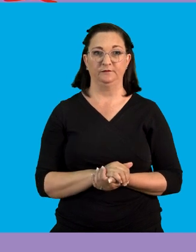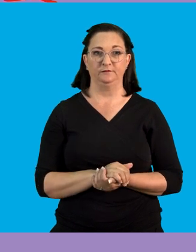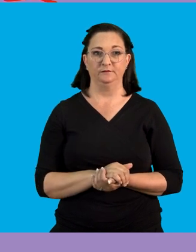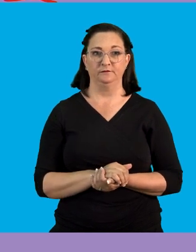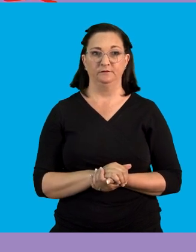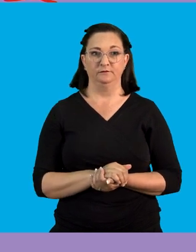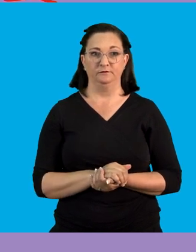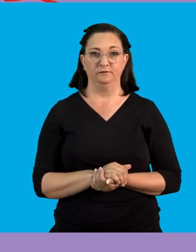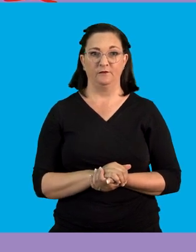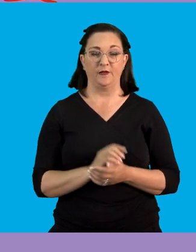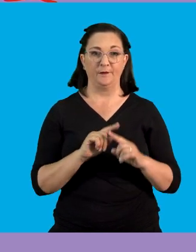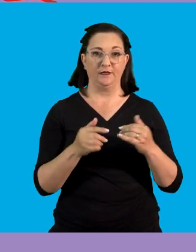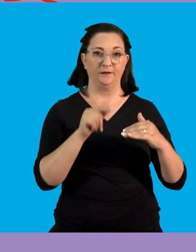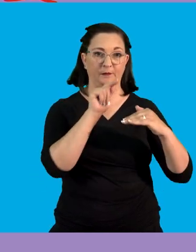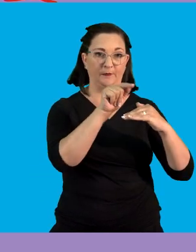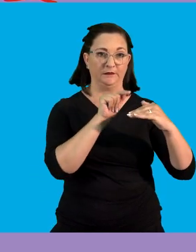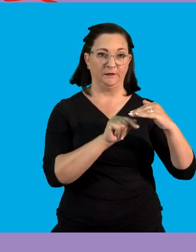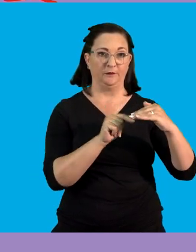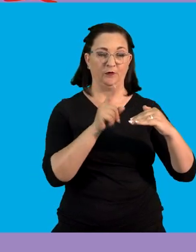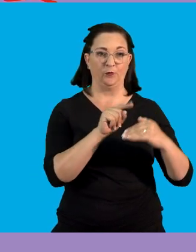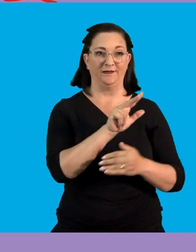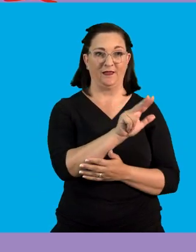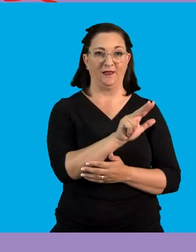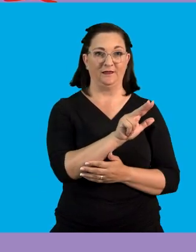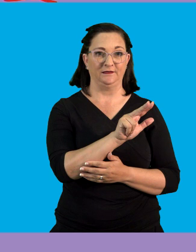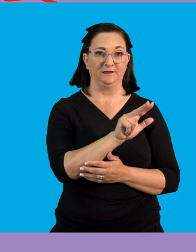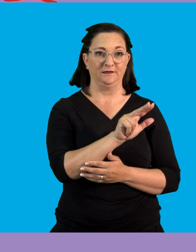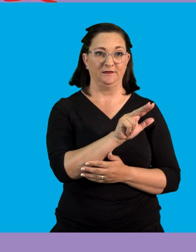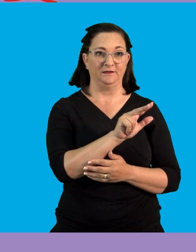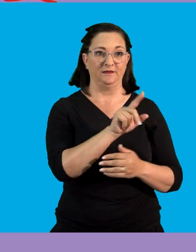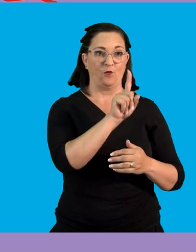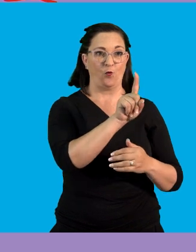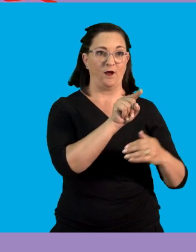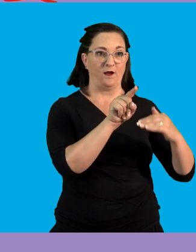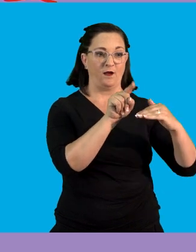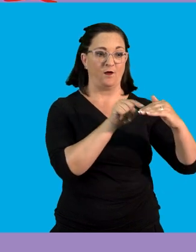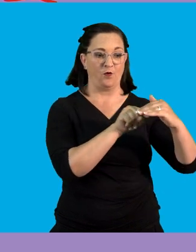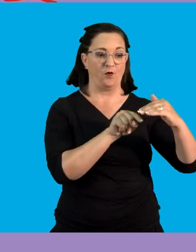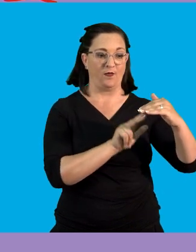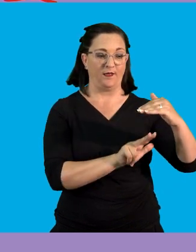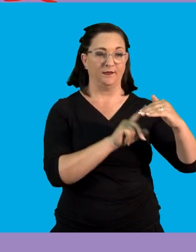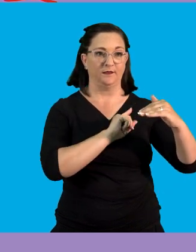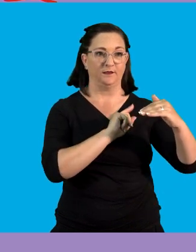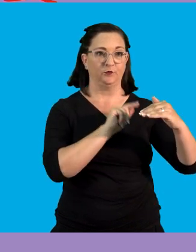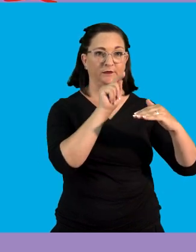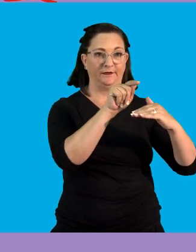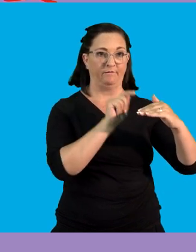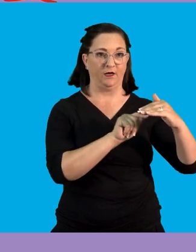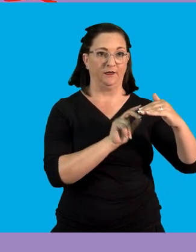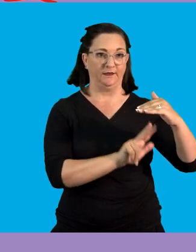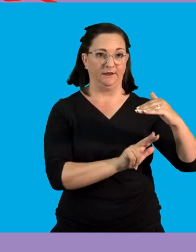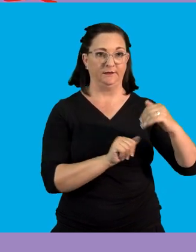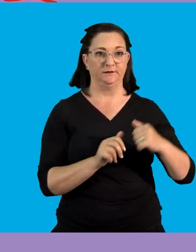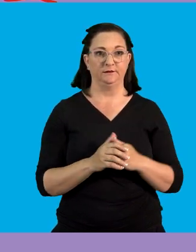40. And the multiplicative inverse of 8 is an eighth. Therefore, we divide